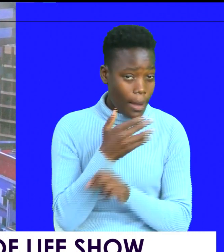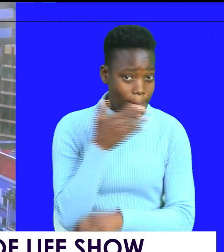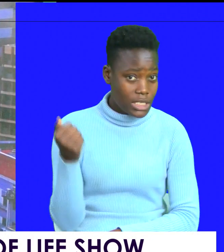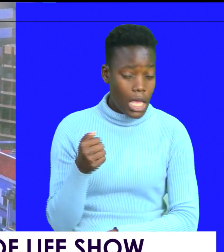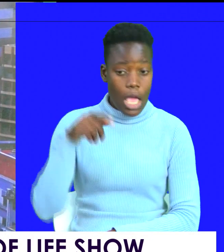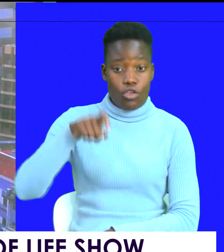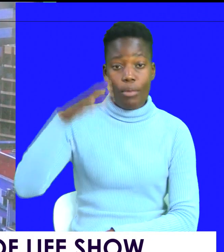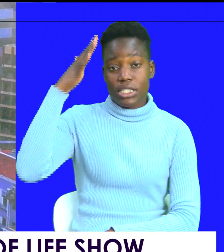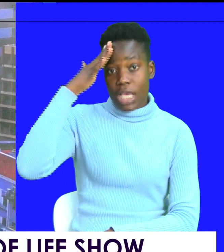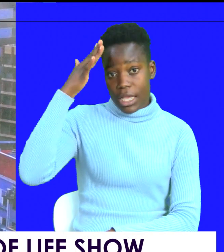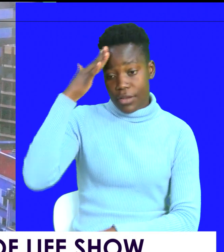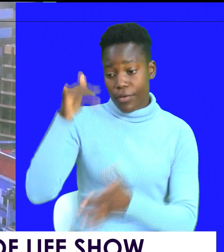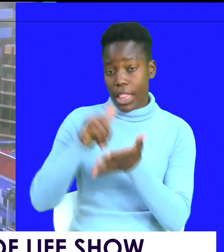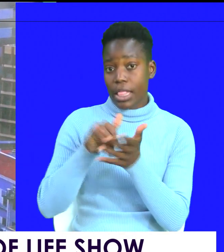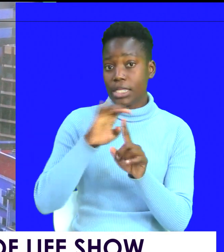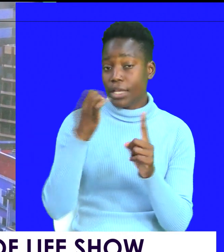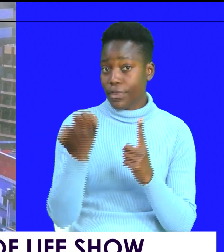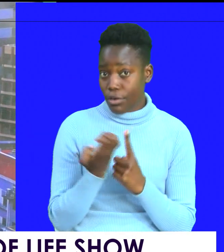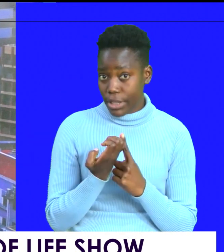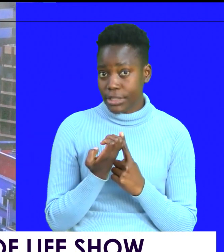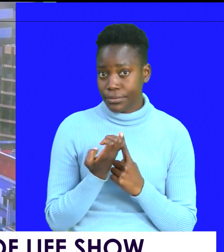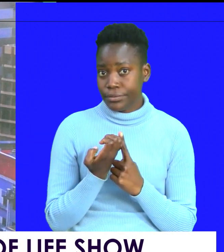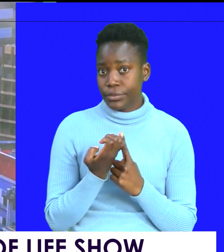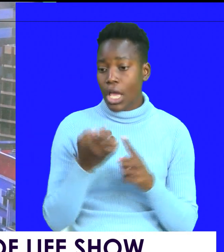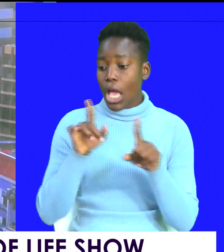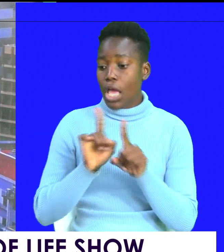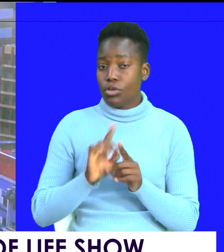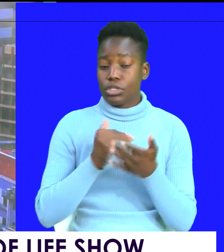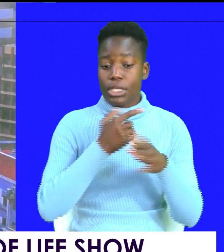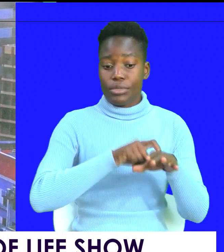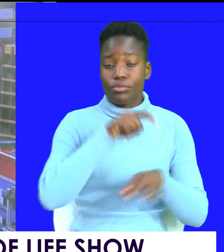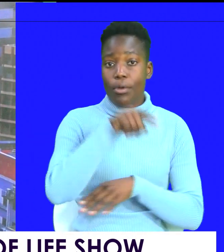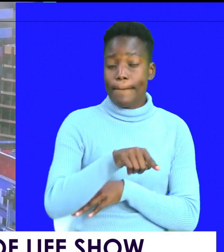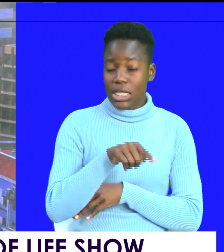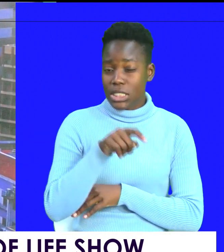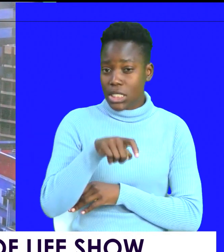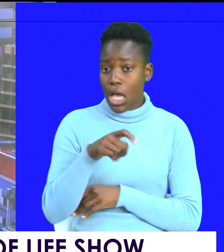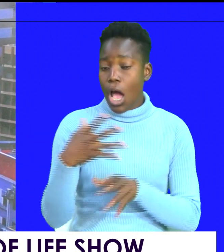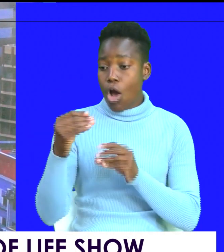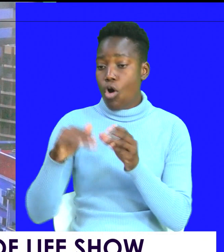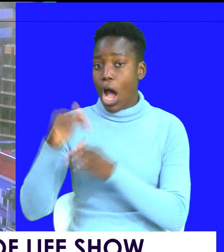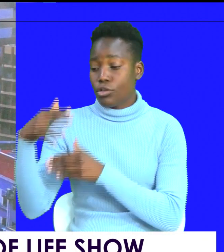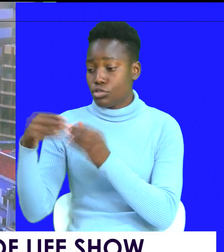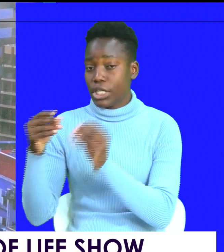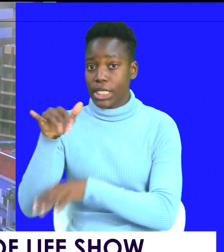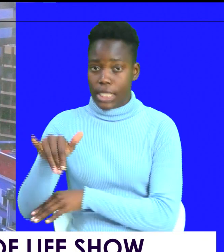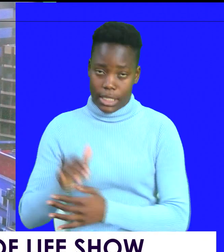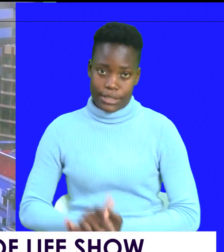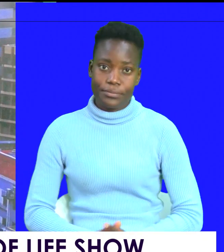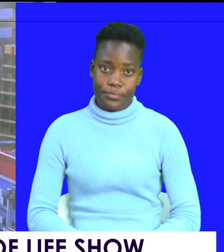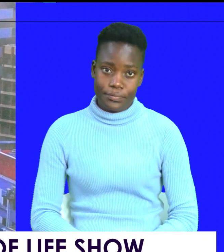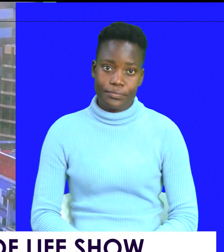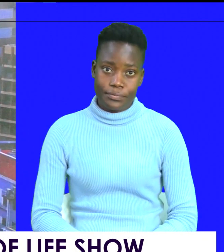You need to identify that environment. And sometimes you need to take yourself out to create it.